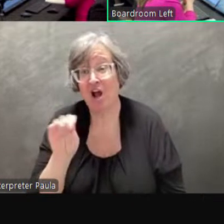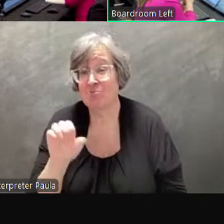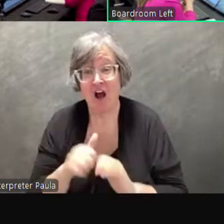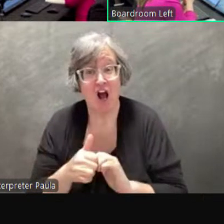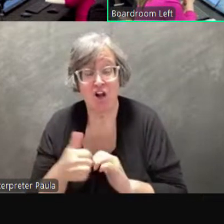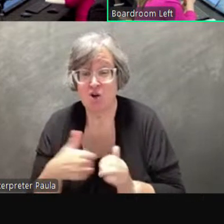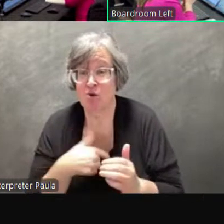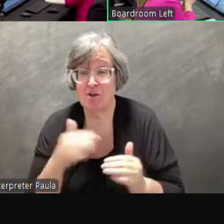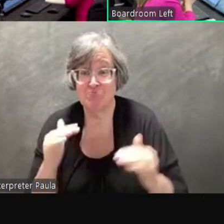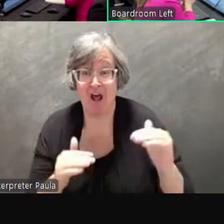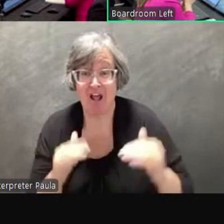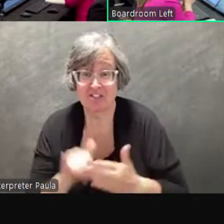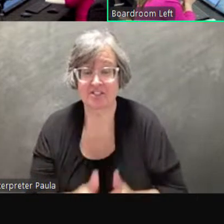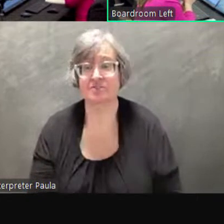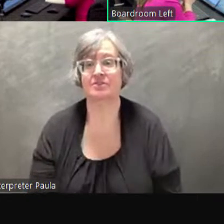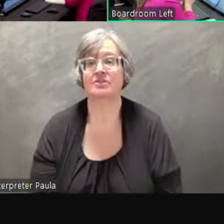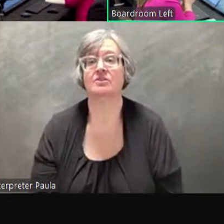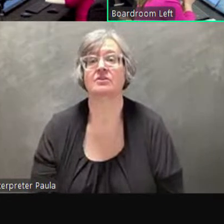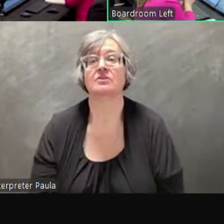I think,